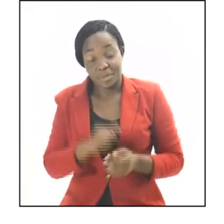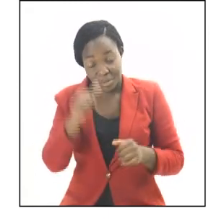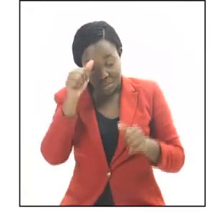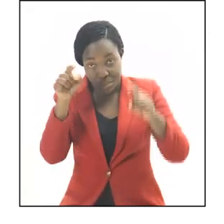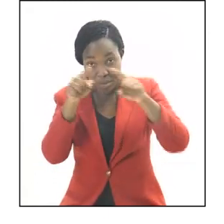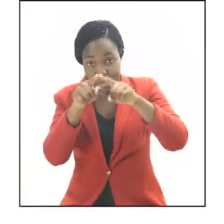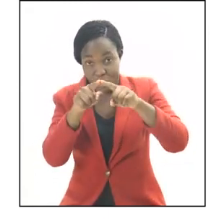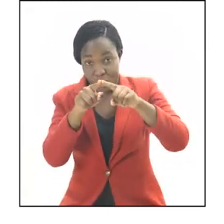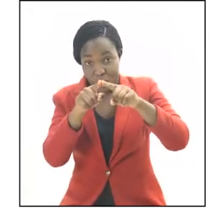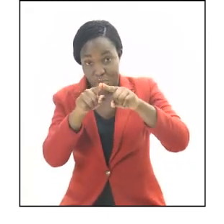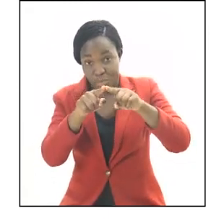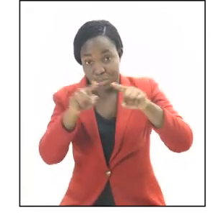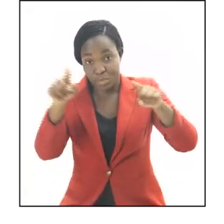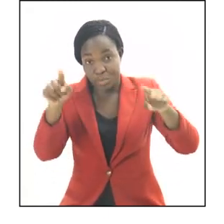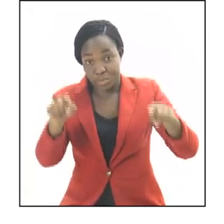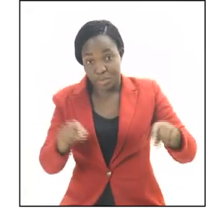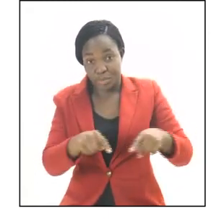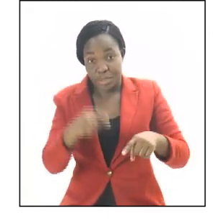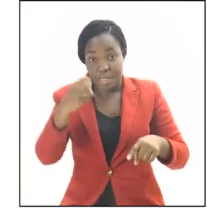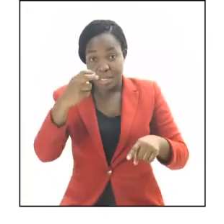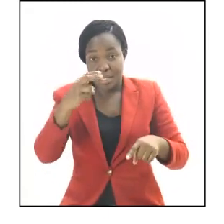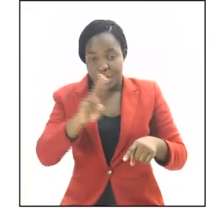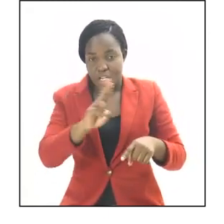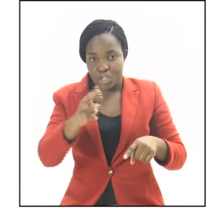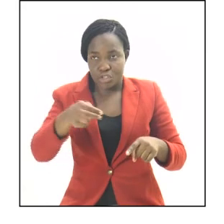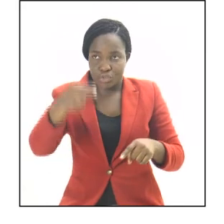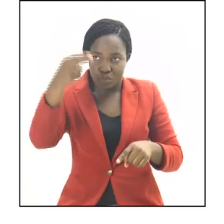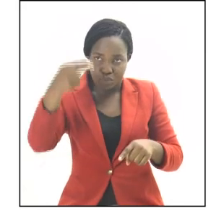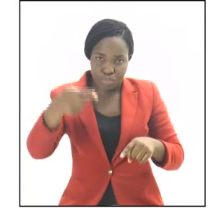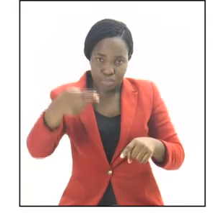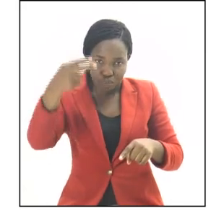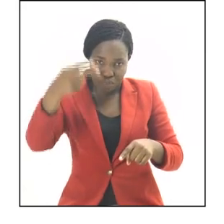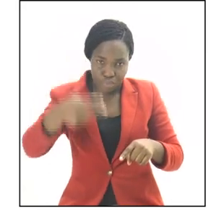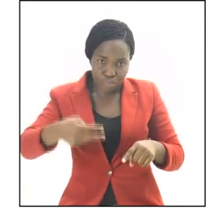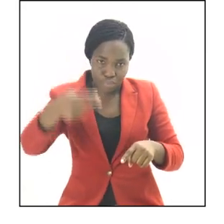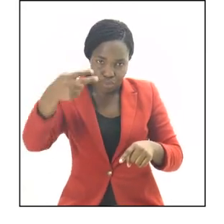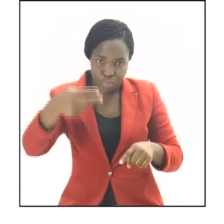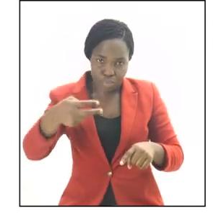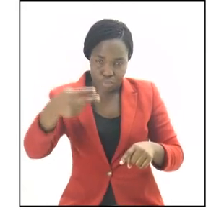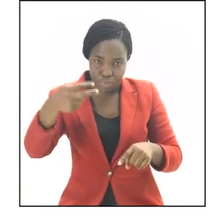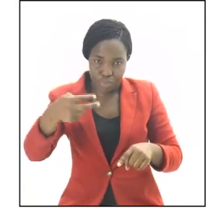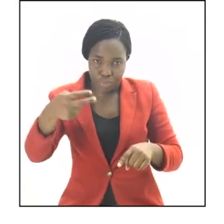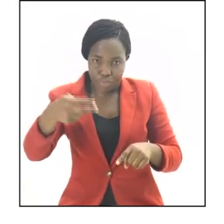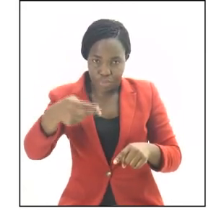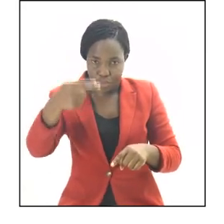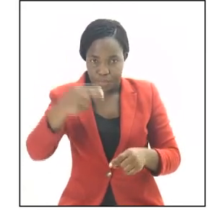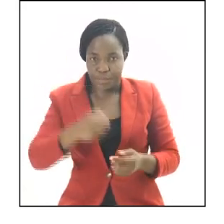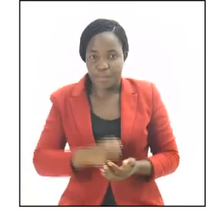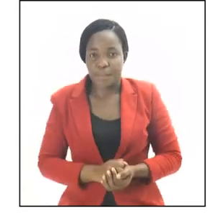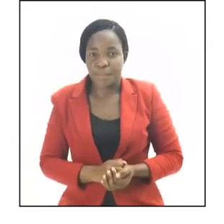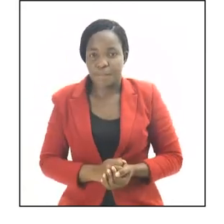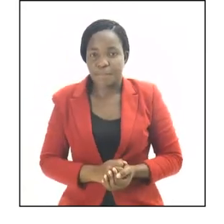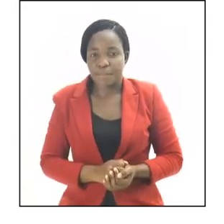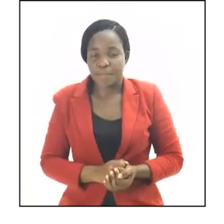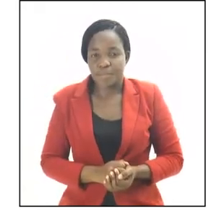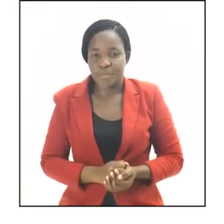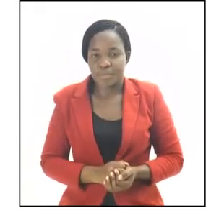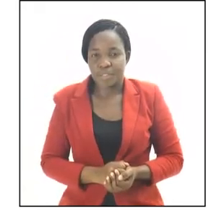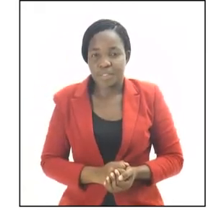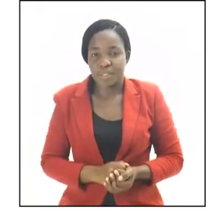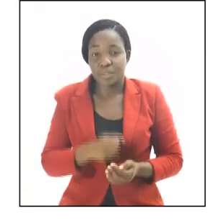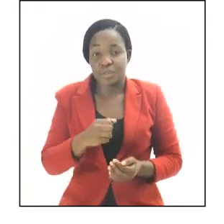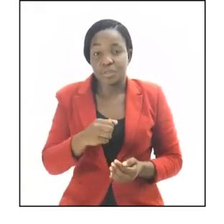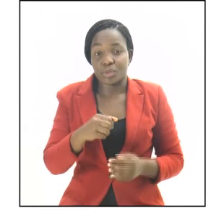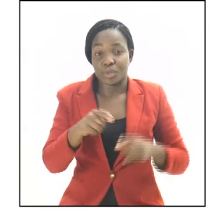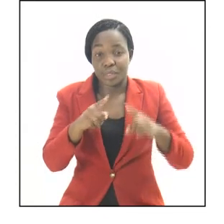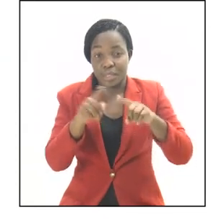diagrams, h is the perpendicular height. The area of a parallelogram is base times